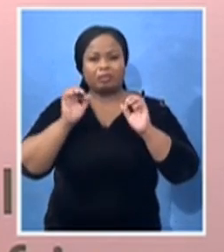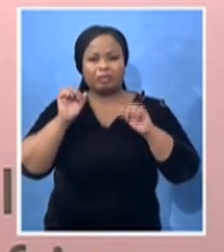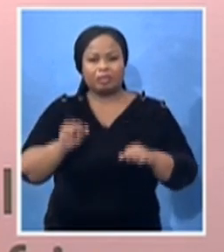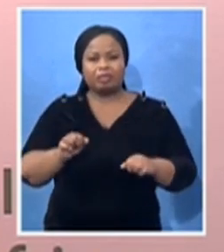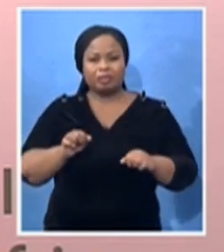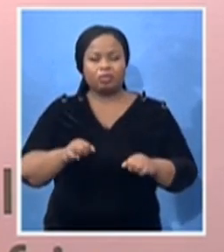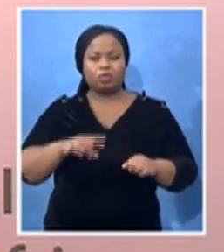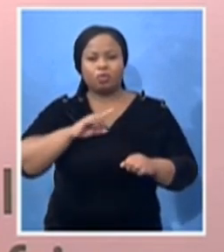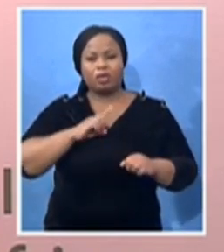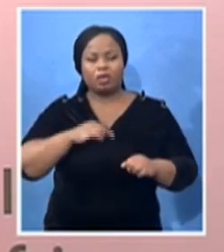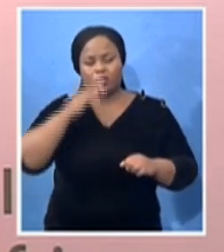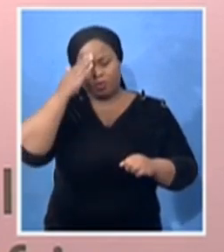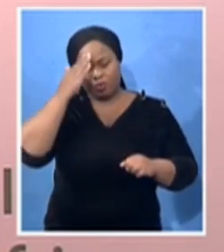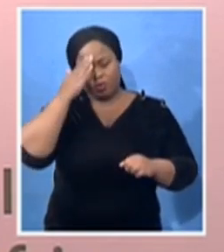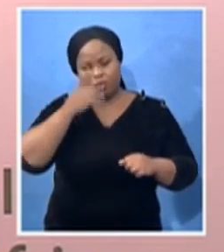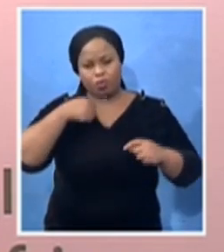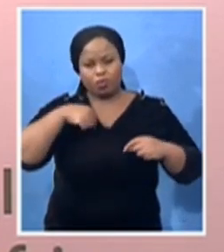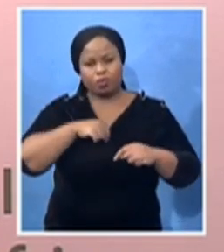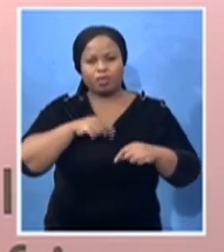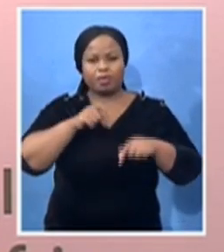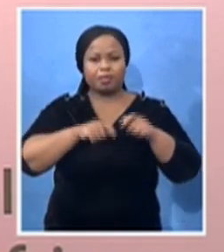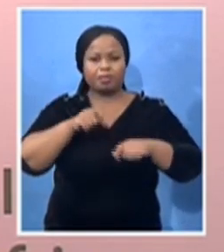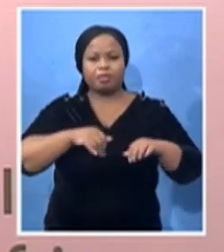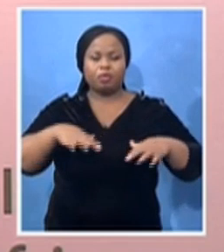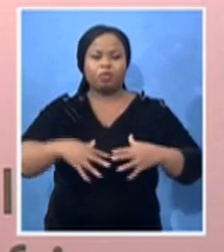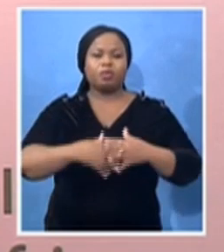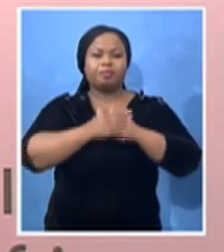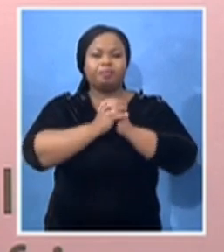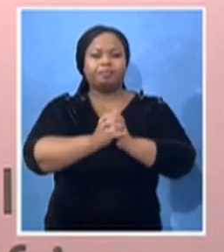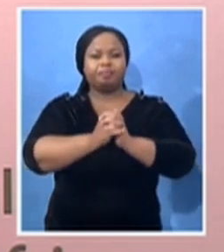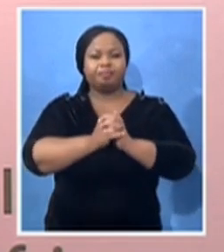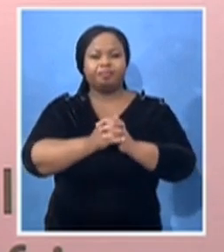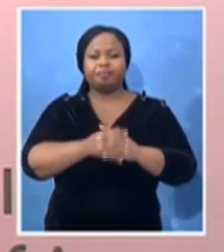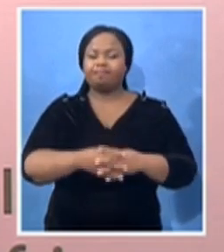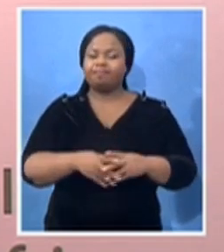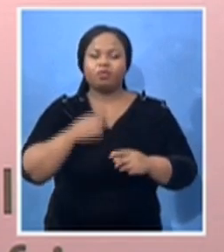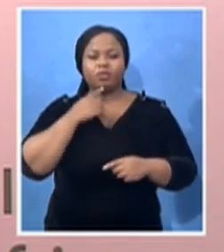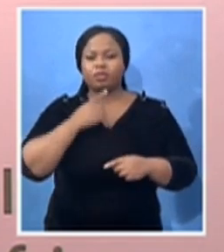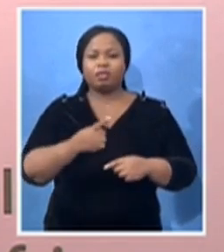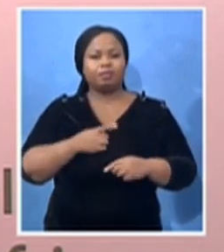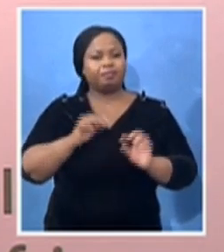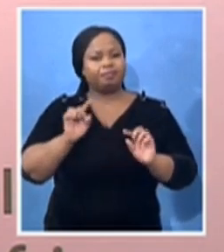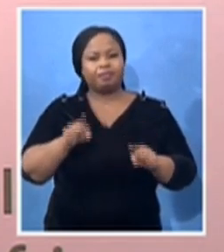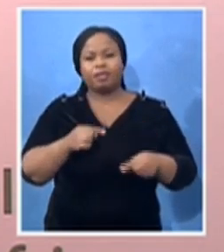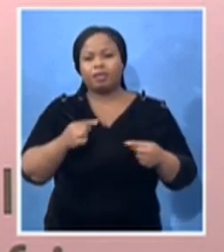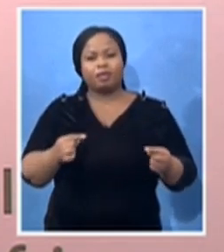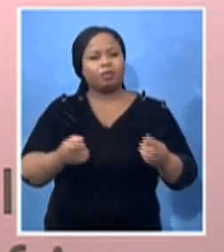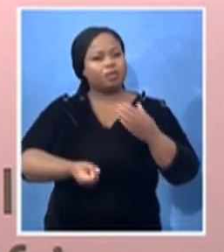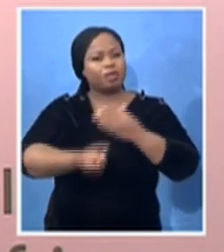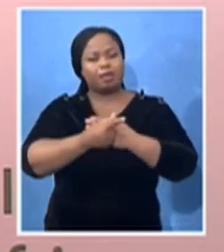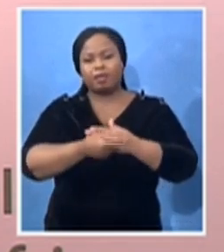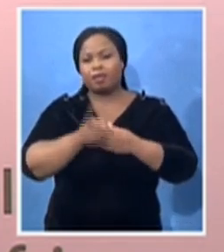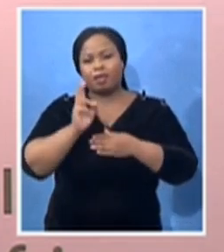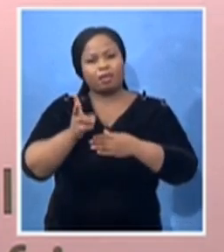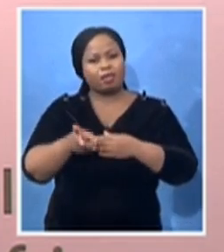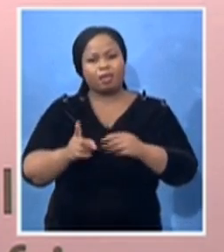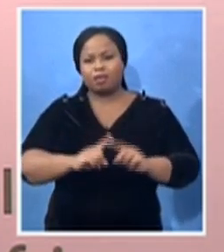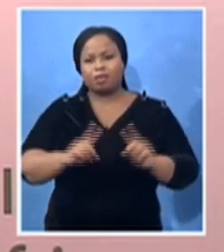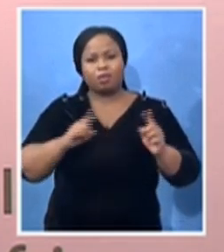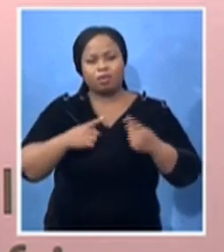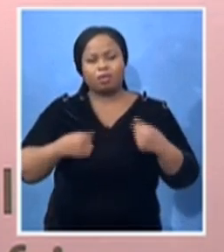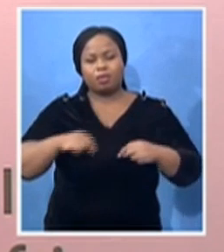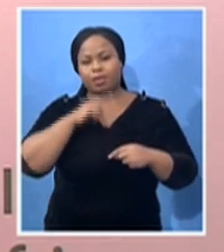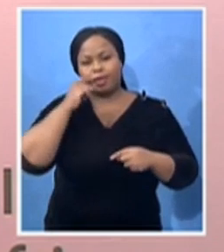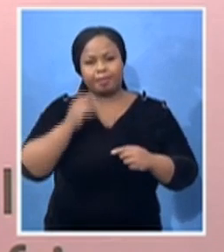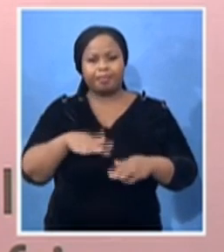will say, it cannot happen, not in our name. Thank you very much. Having said